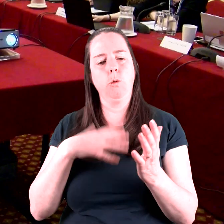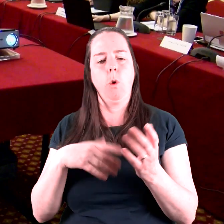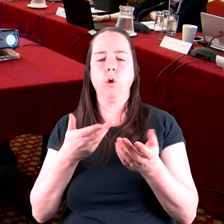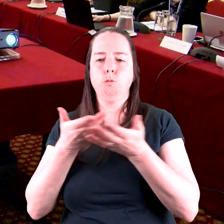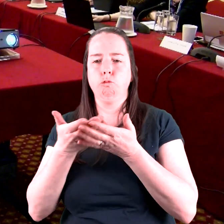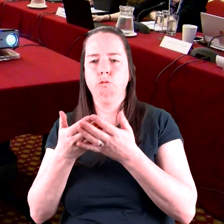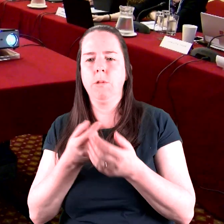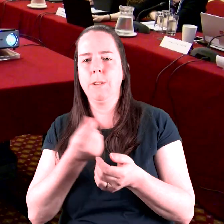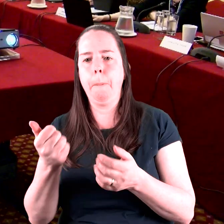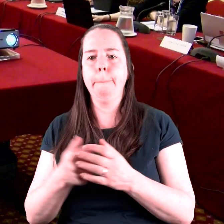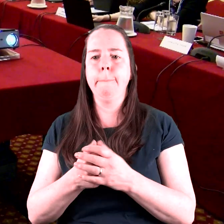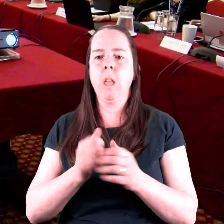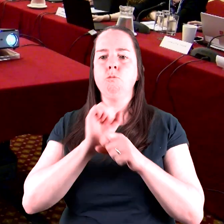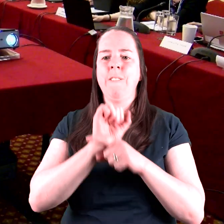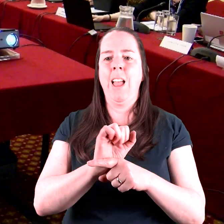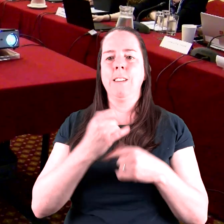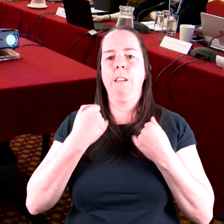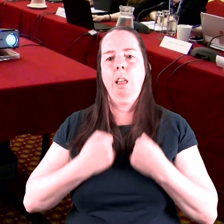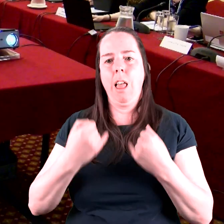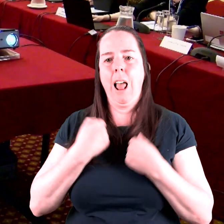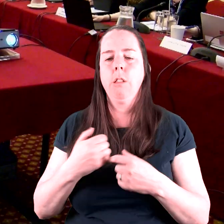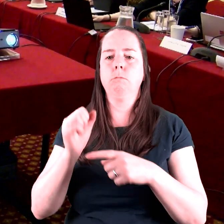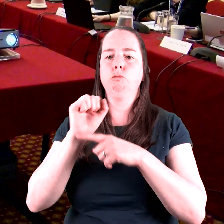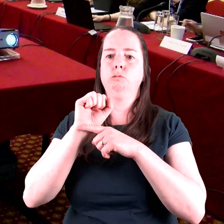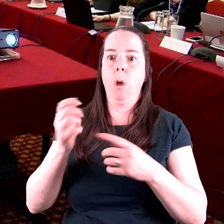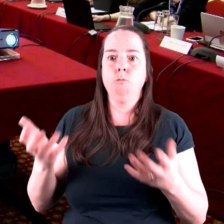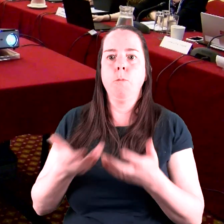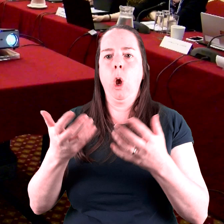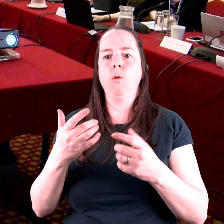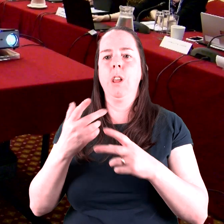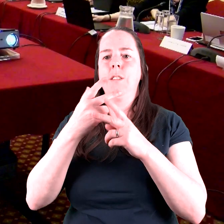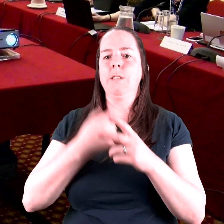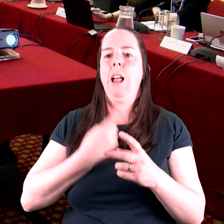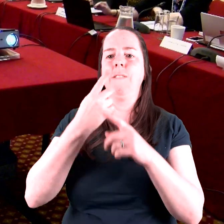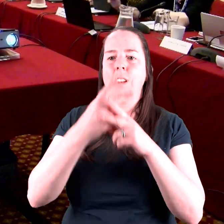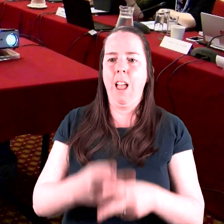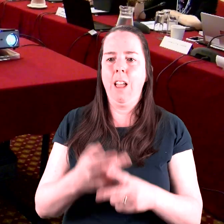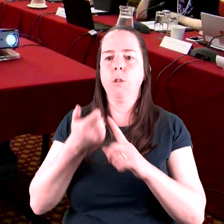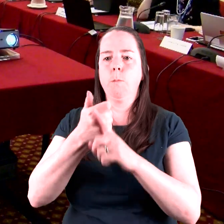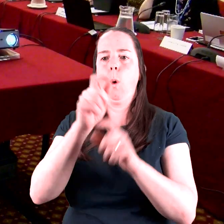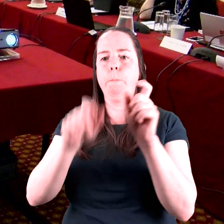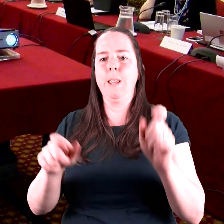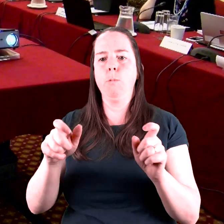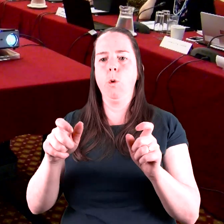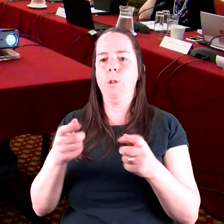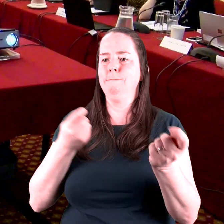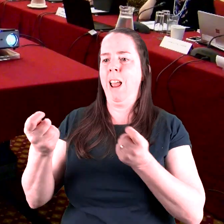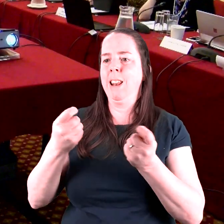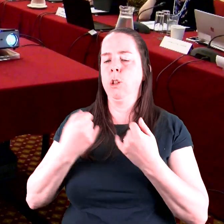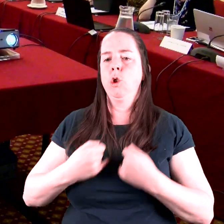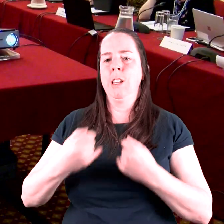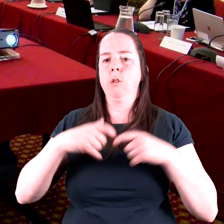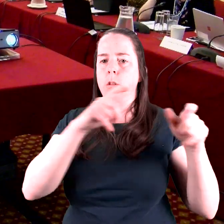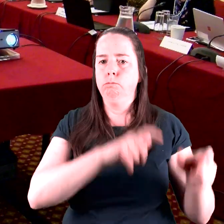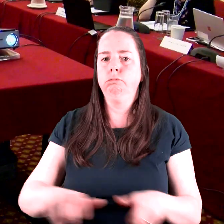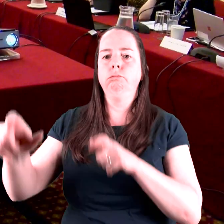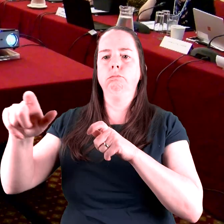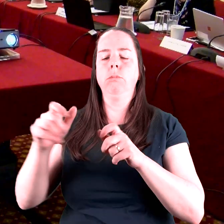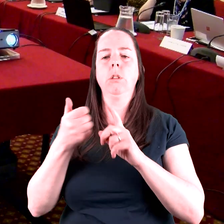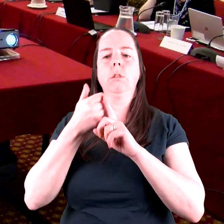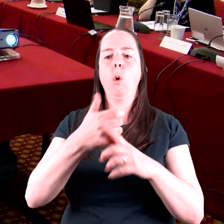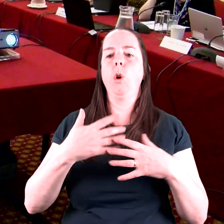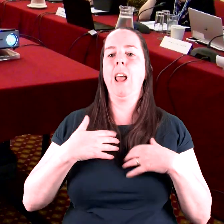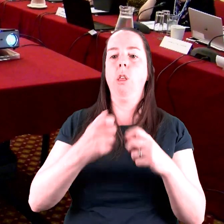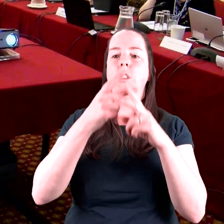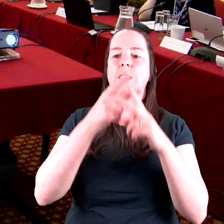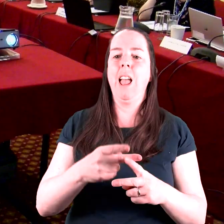just to pull them out. So preventing ill health, promoting self-care and supporting people to manage their long-term conditions, to support the health